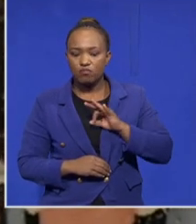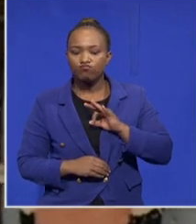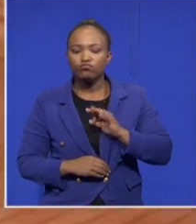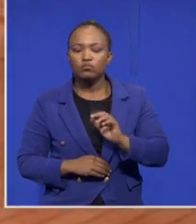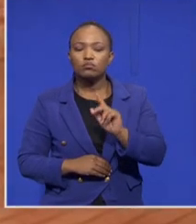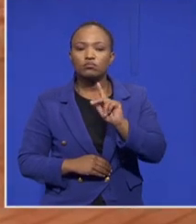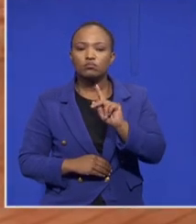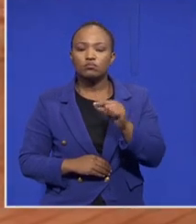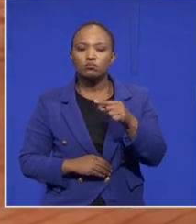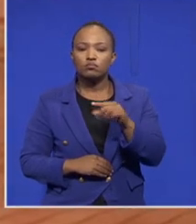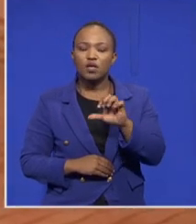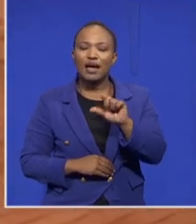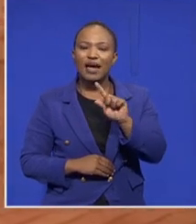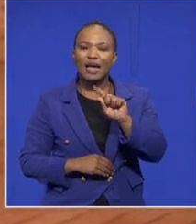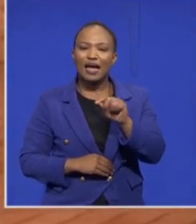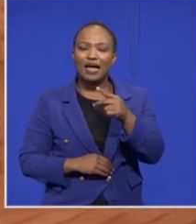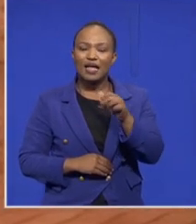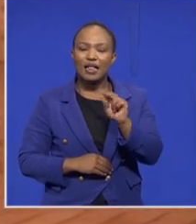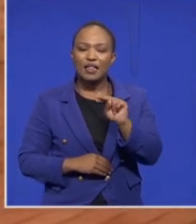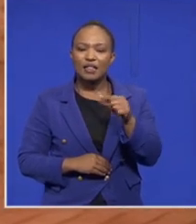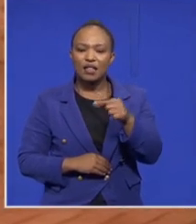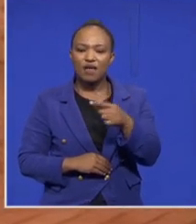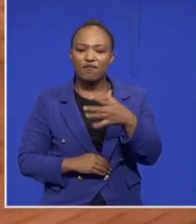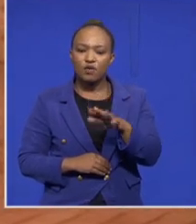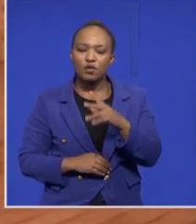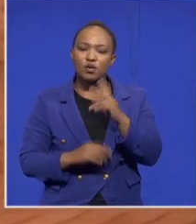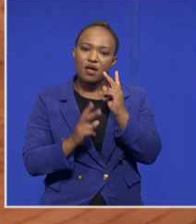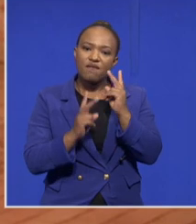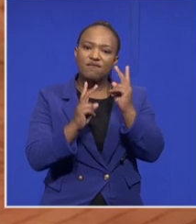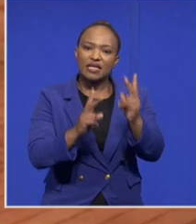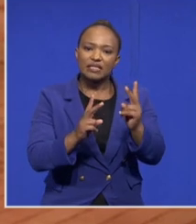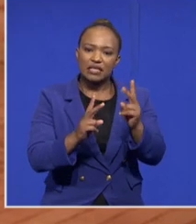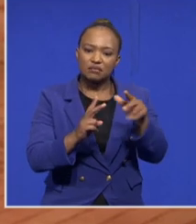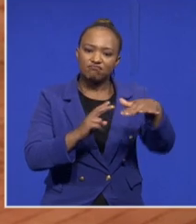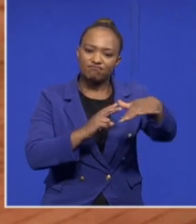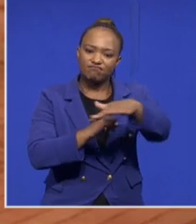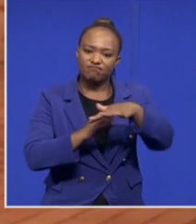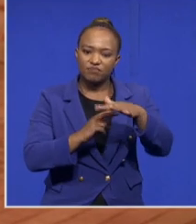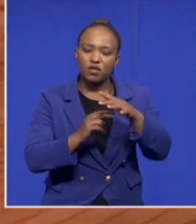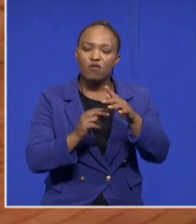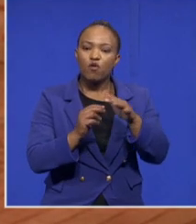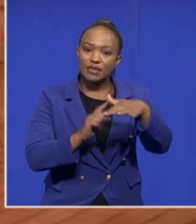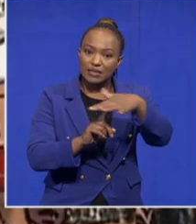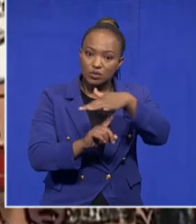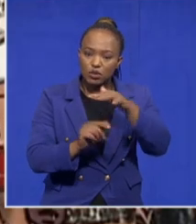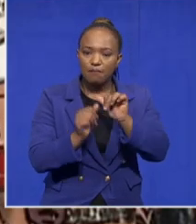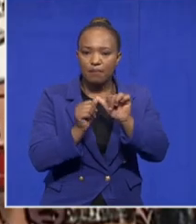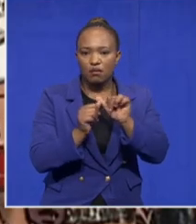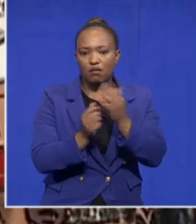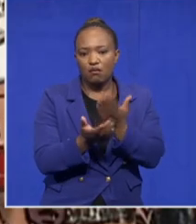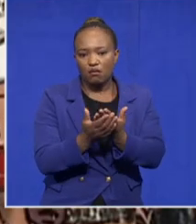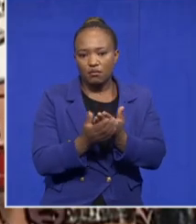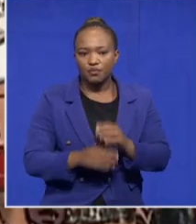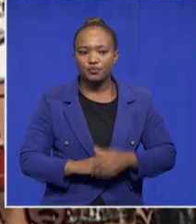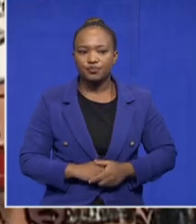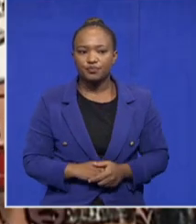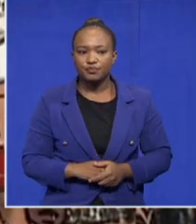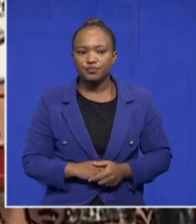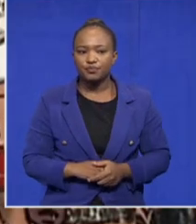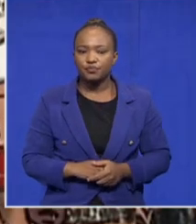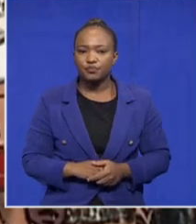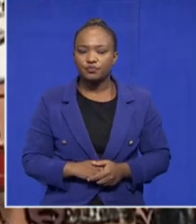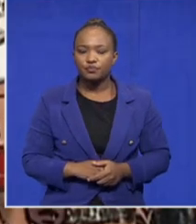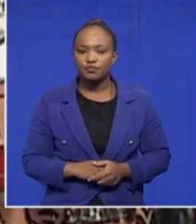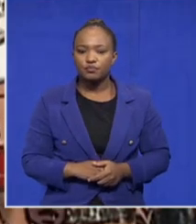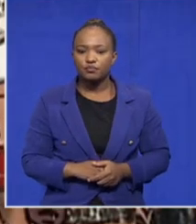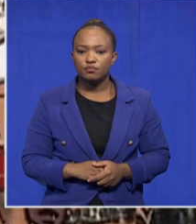says they will visit the establishment to better the situation. We will engage and embark on ensuring that there's a team